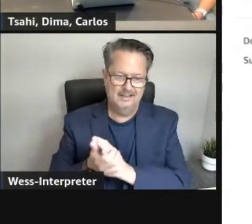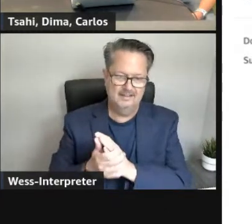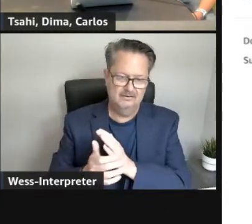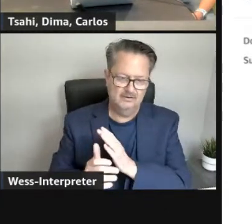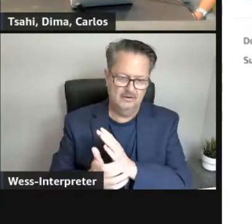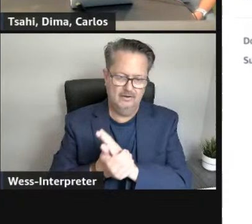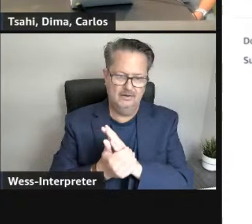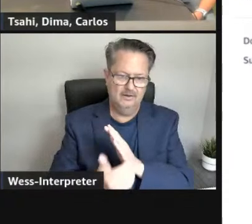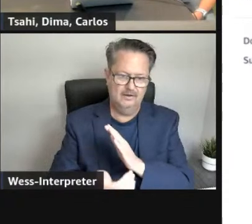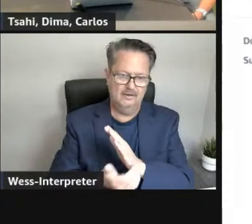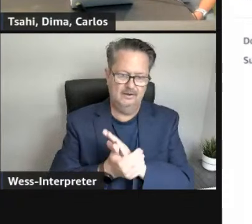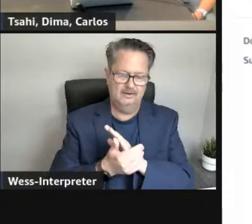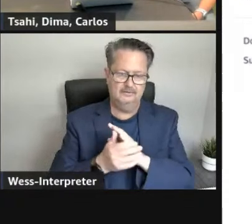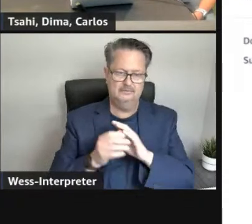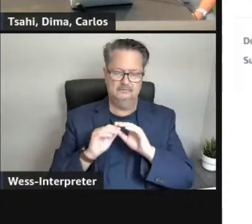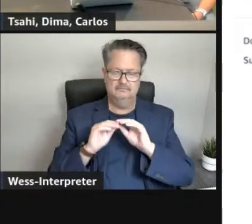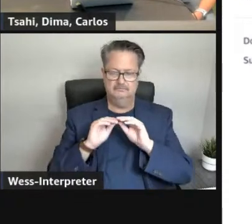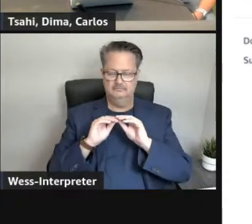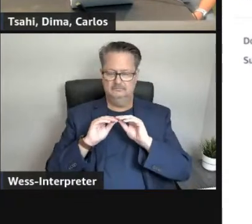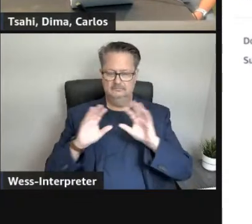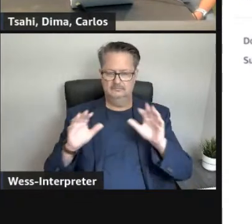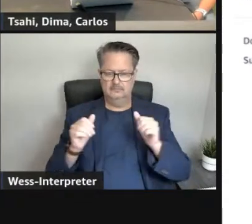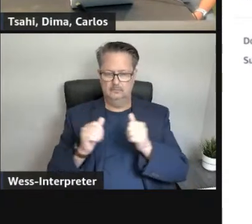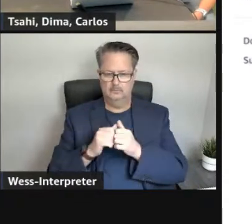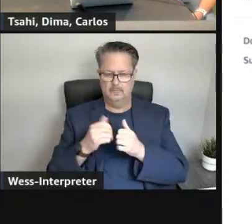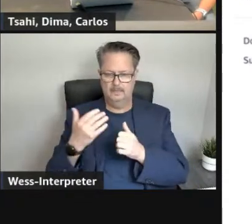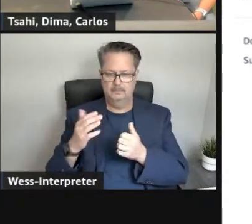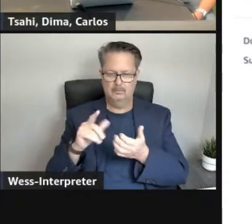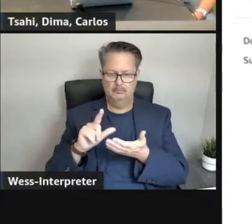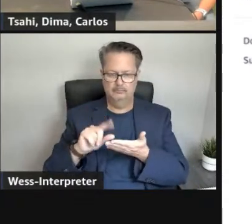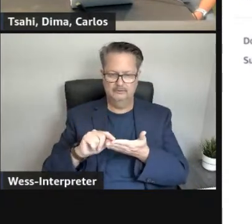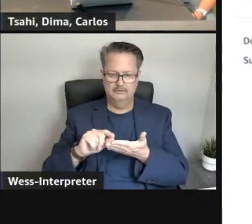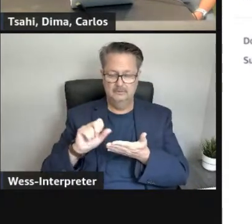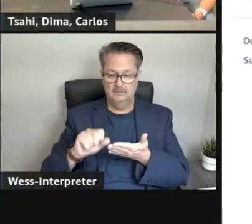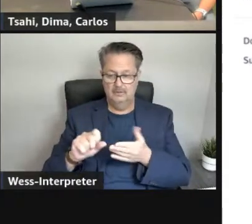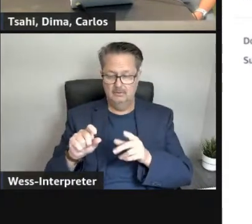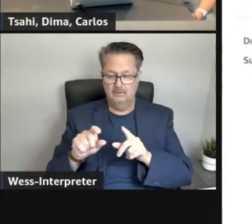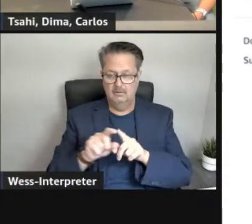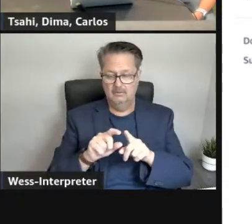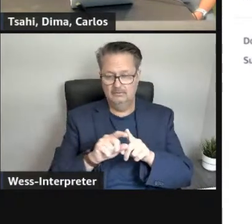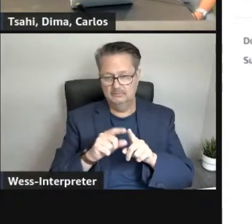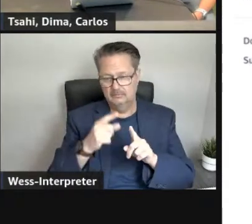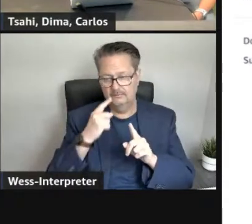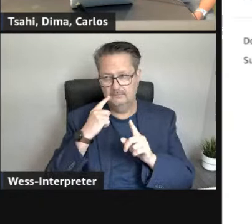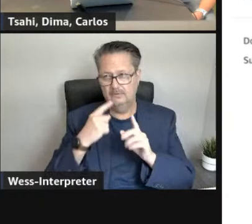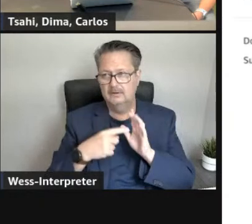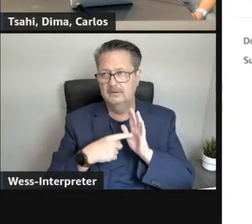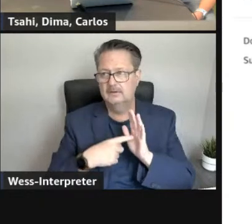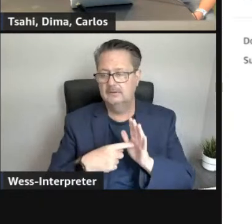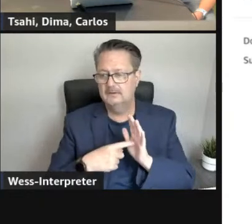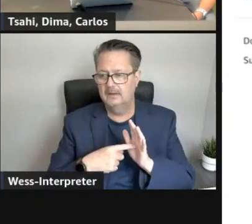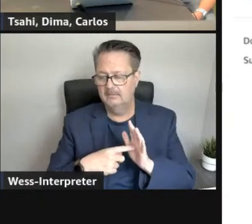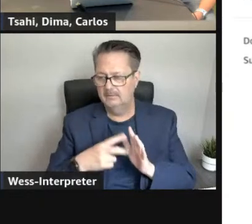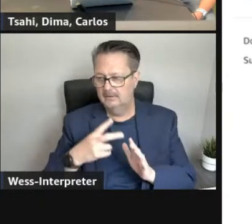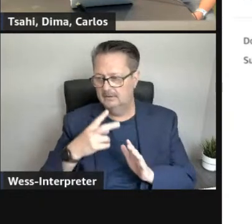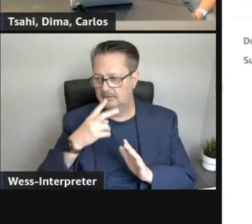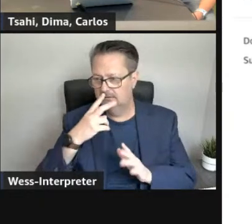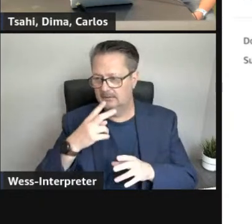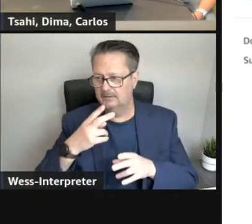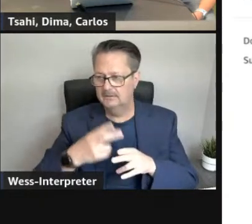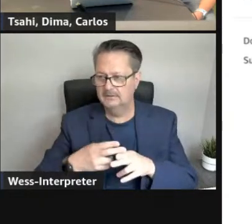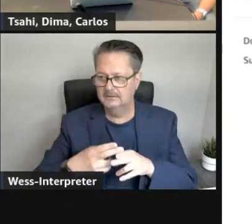with this blueprint. And we can also, for example, see the namespaces